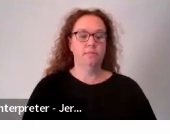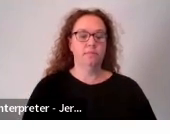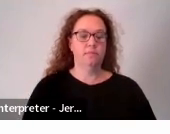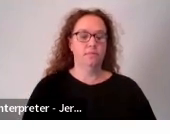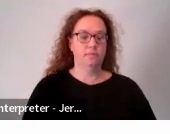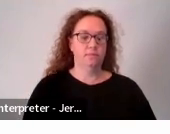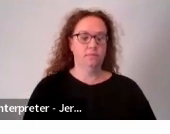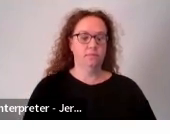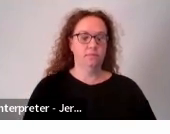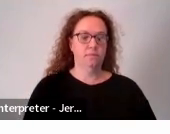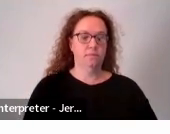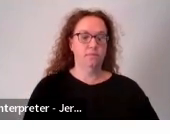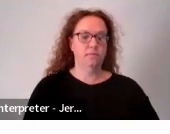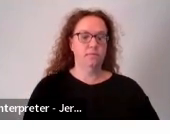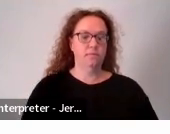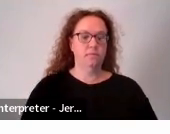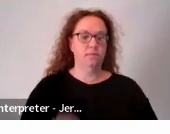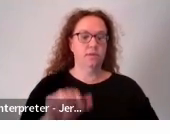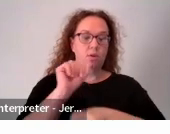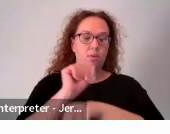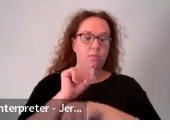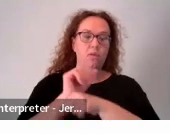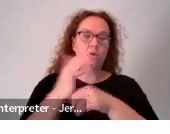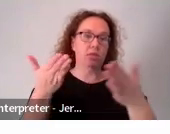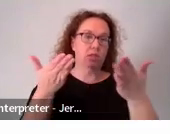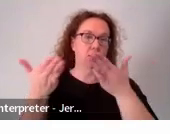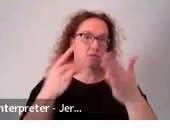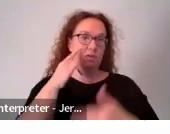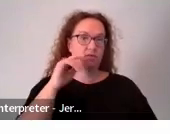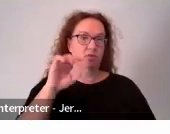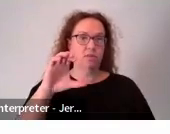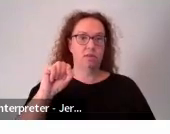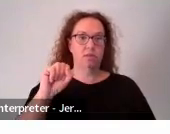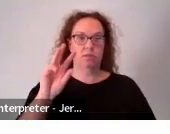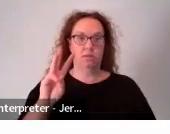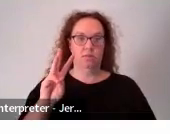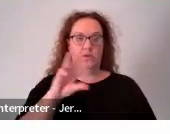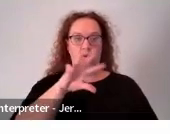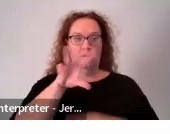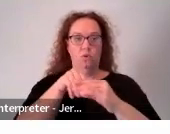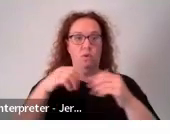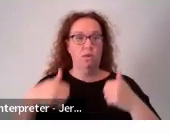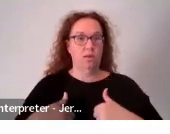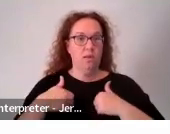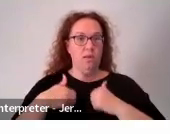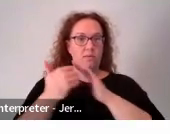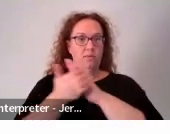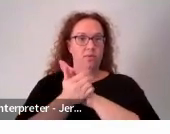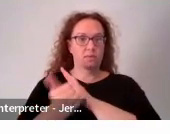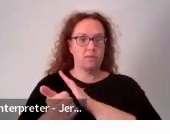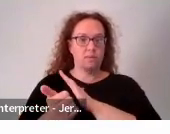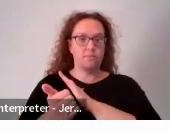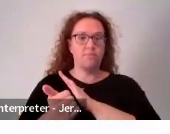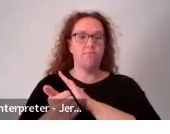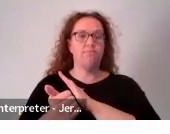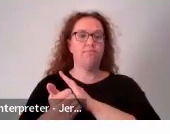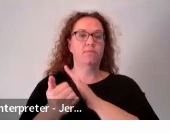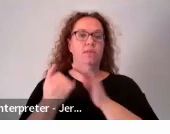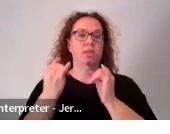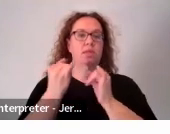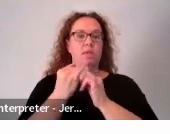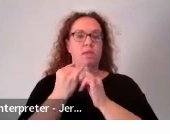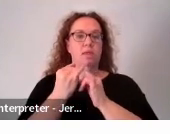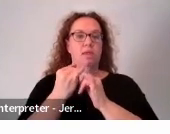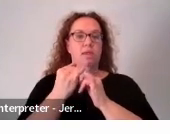So these are the employment services proposed for the CSW. They include life skills, individual